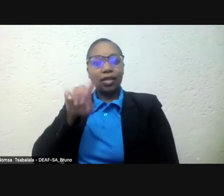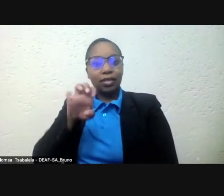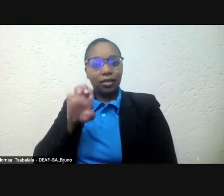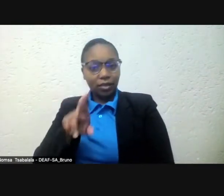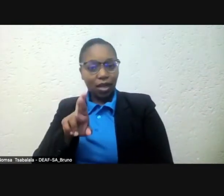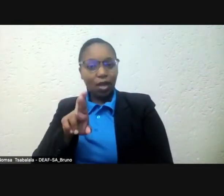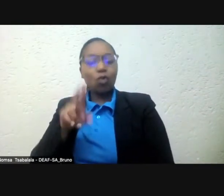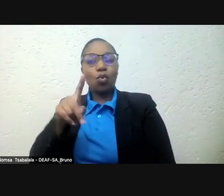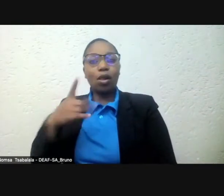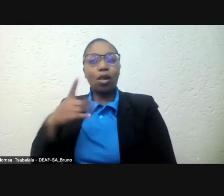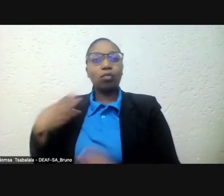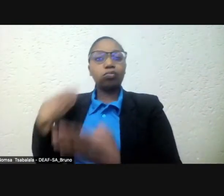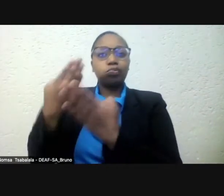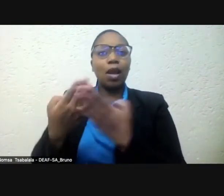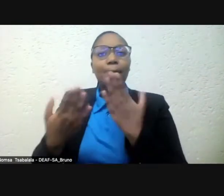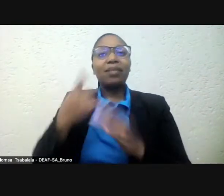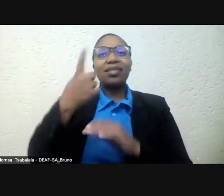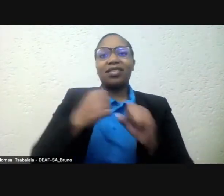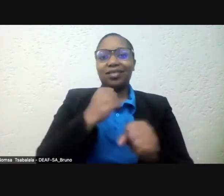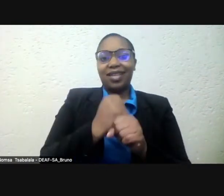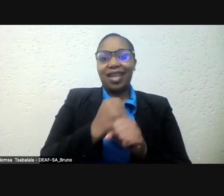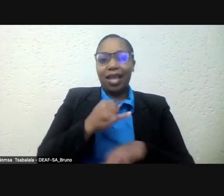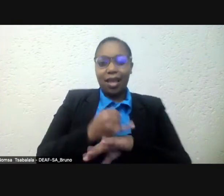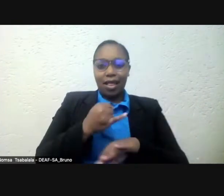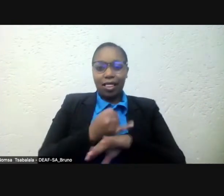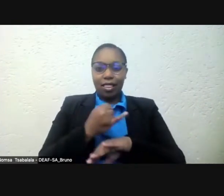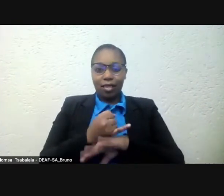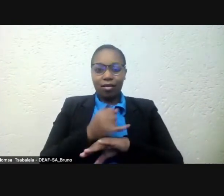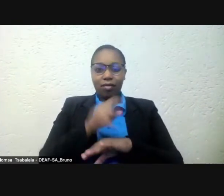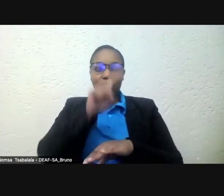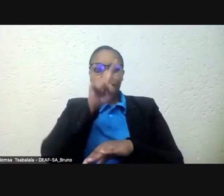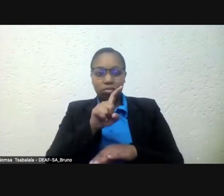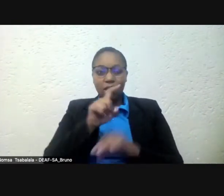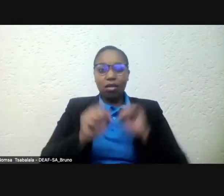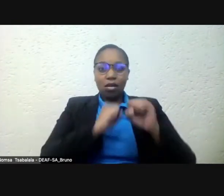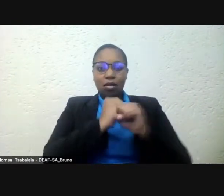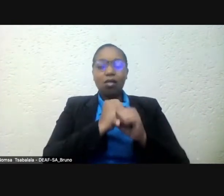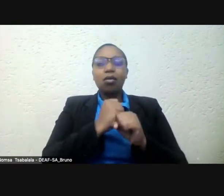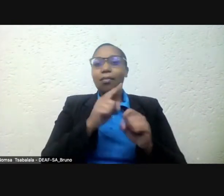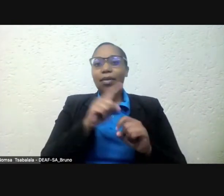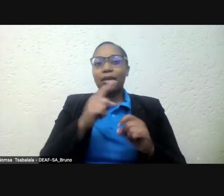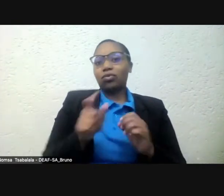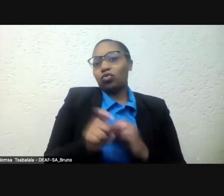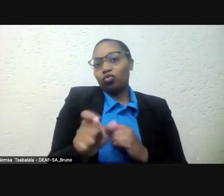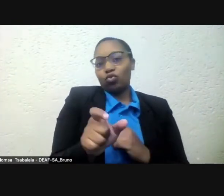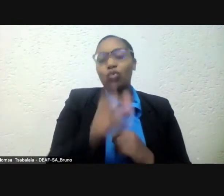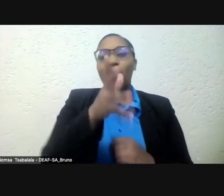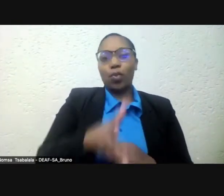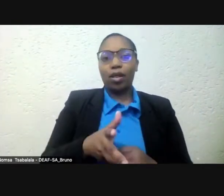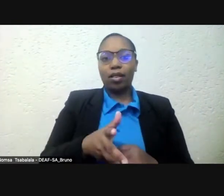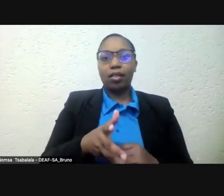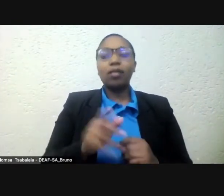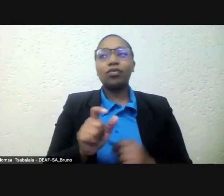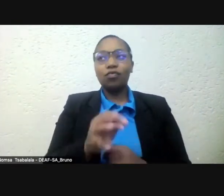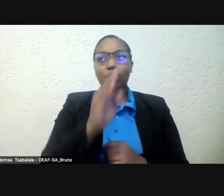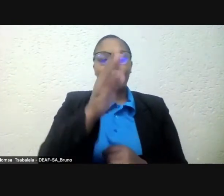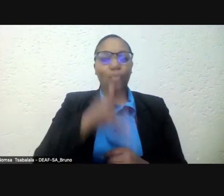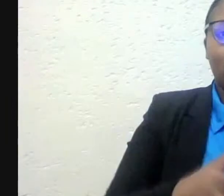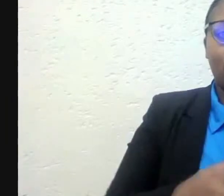of next year. So it's not likely that we will have that in the very near future. Thank you.